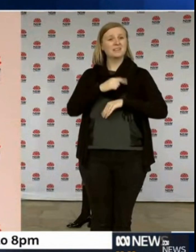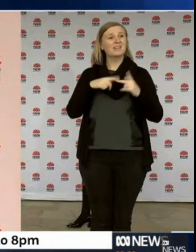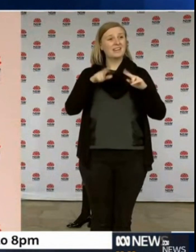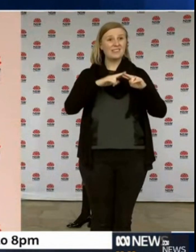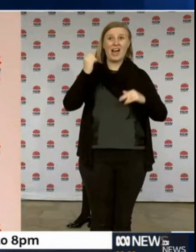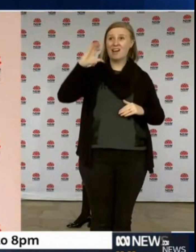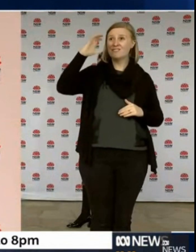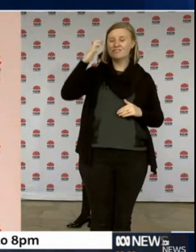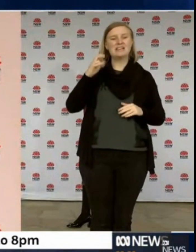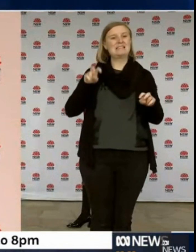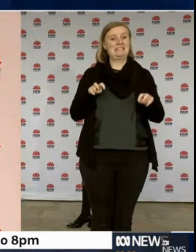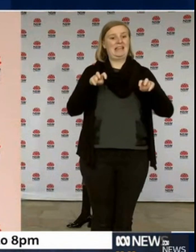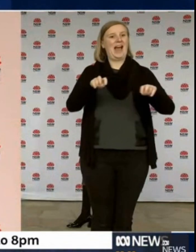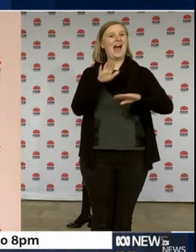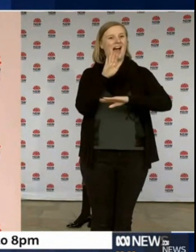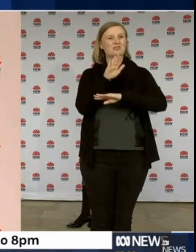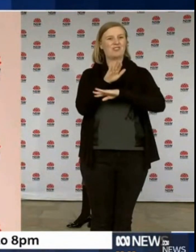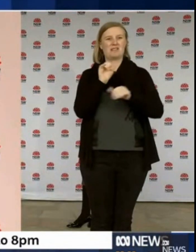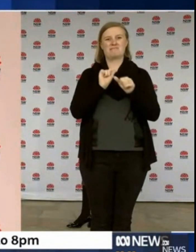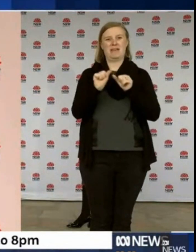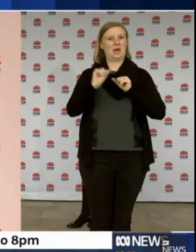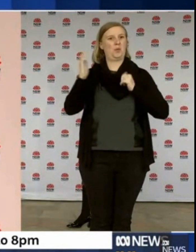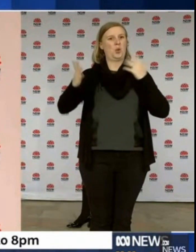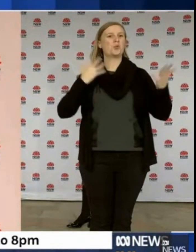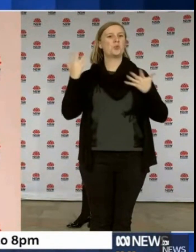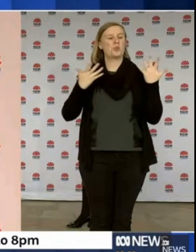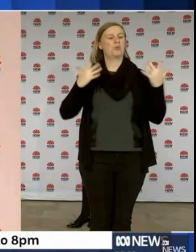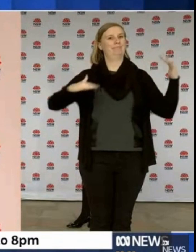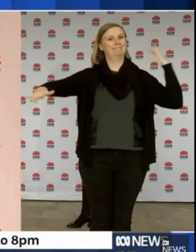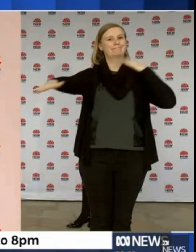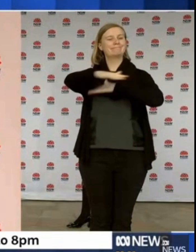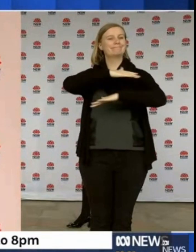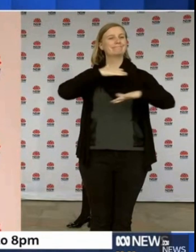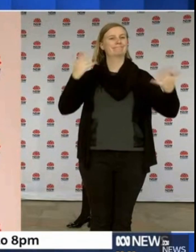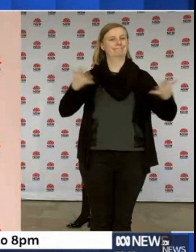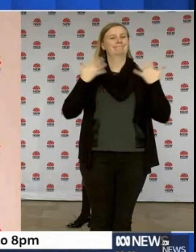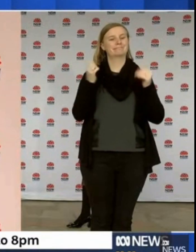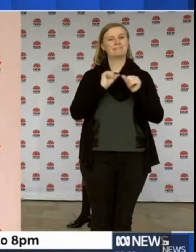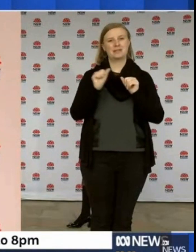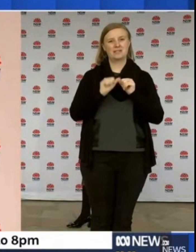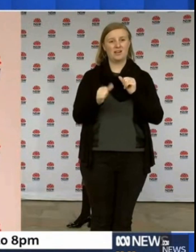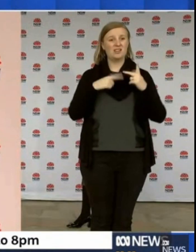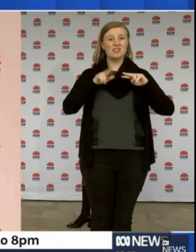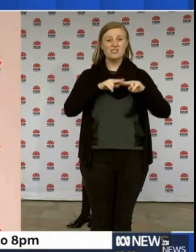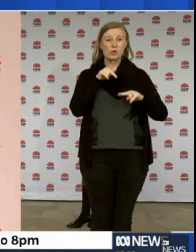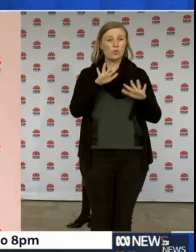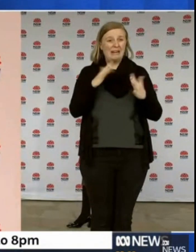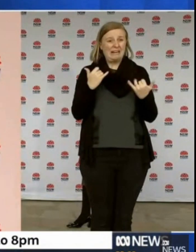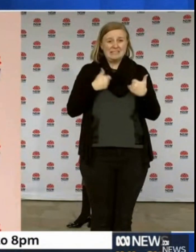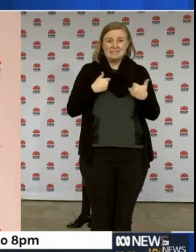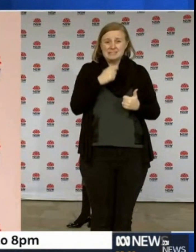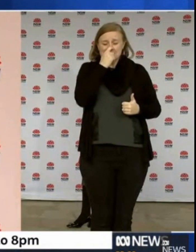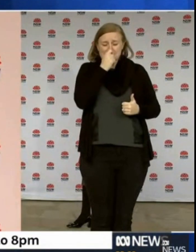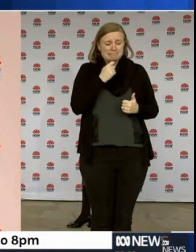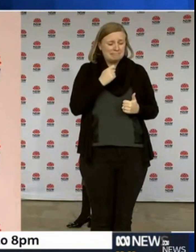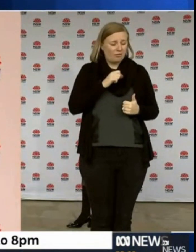spaces. Again, but do not visit anyone if you have any symptoms at all. In terms of some of the cases that we